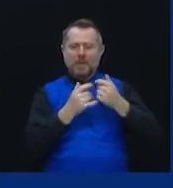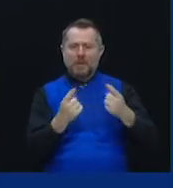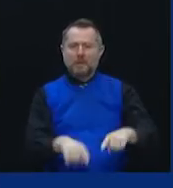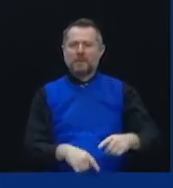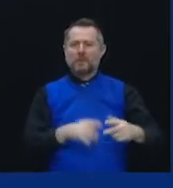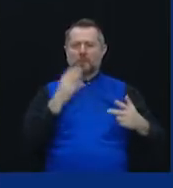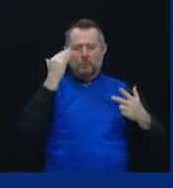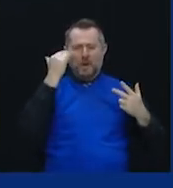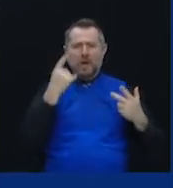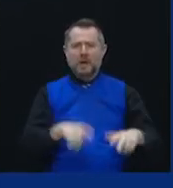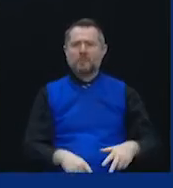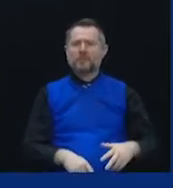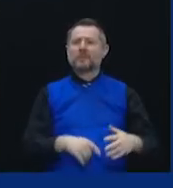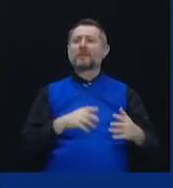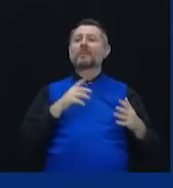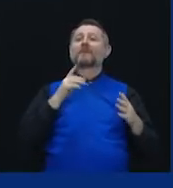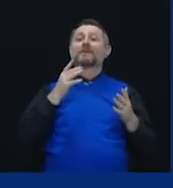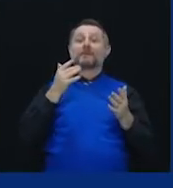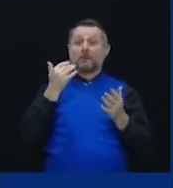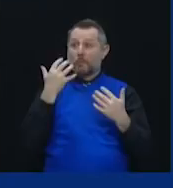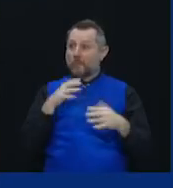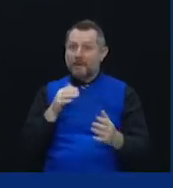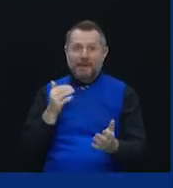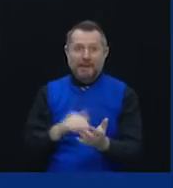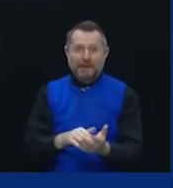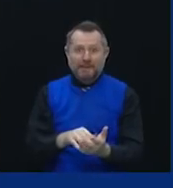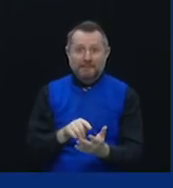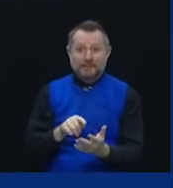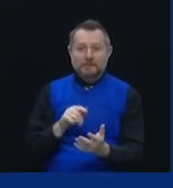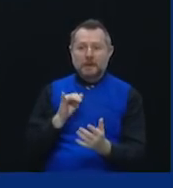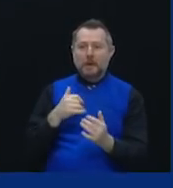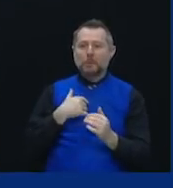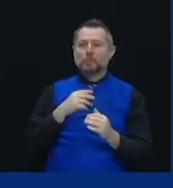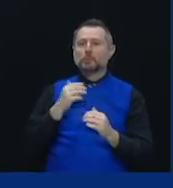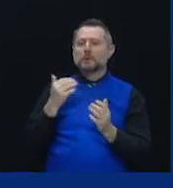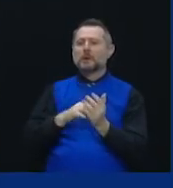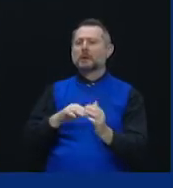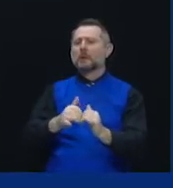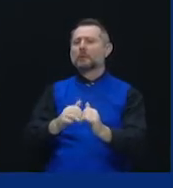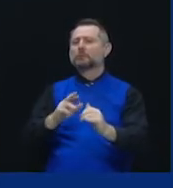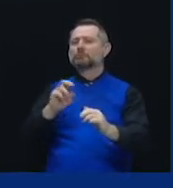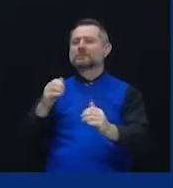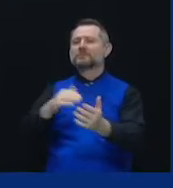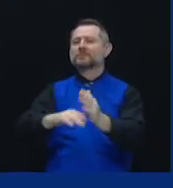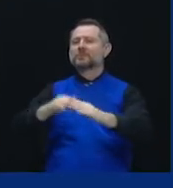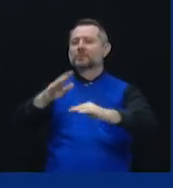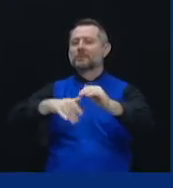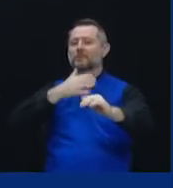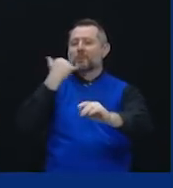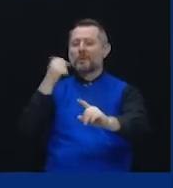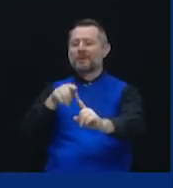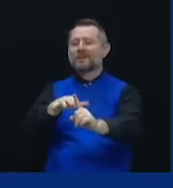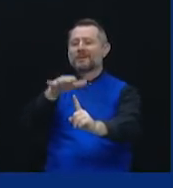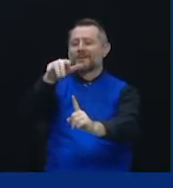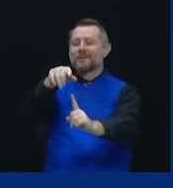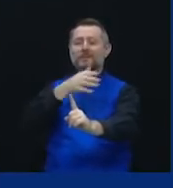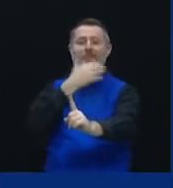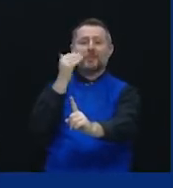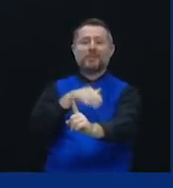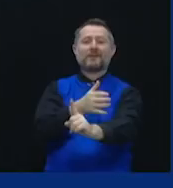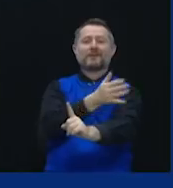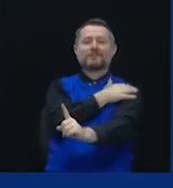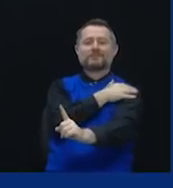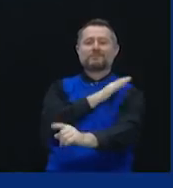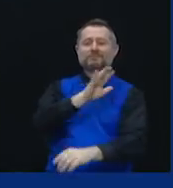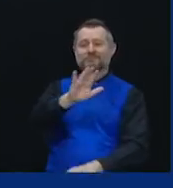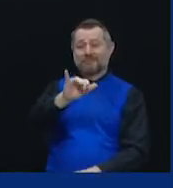do we build back a better New York than we had before? You don't just replace what was when your house